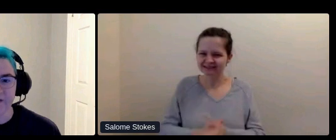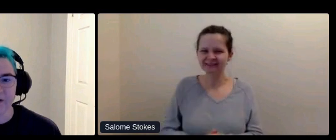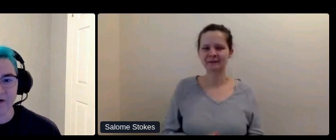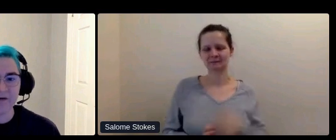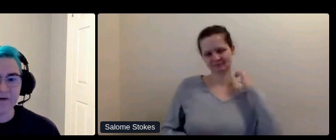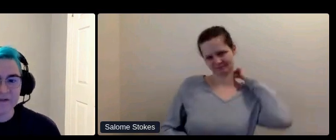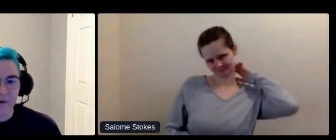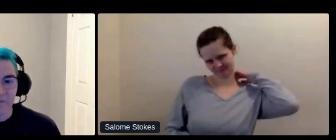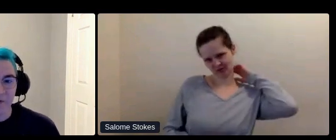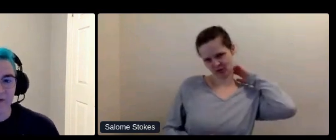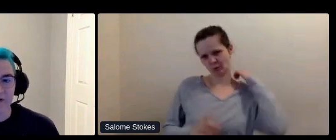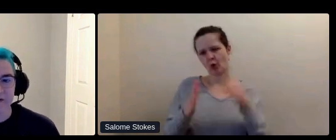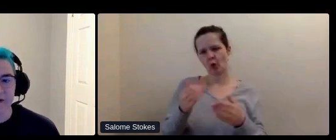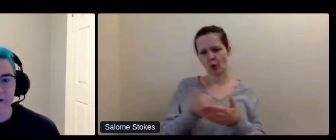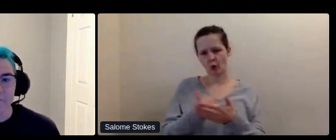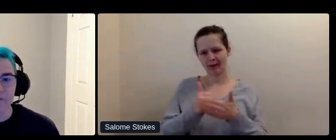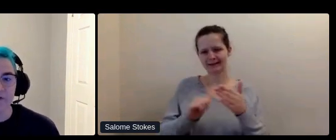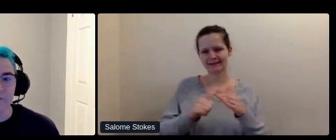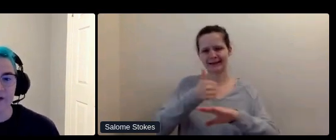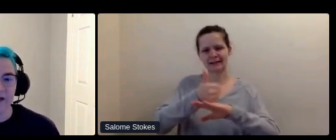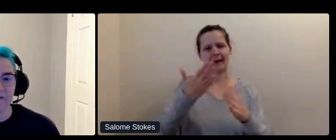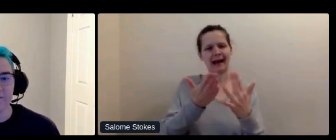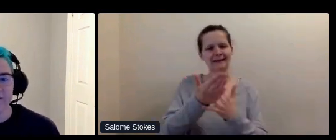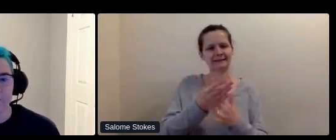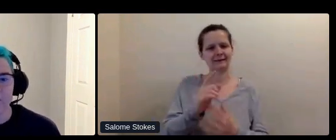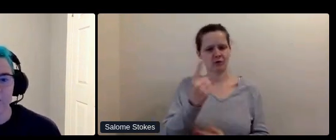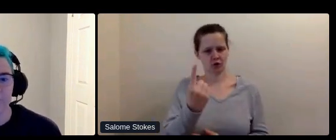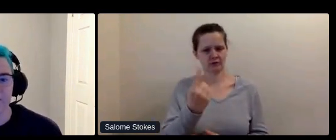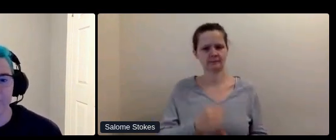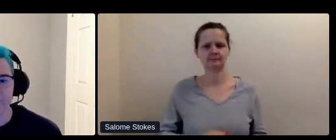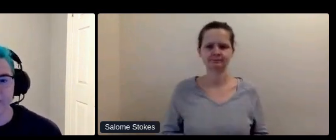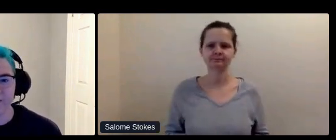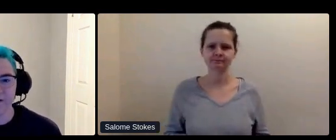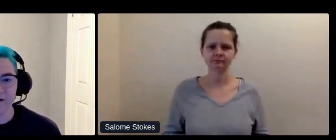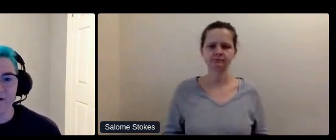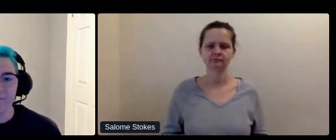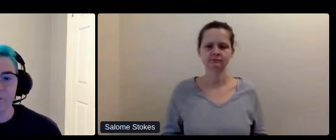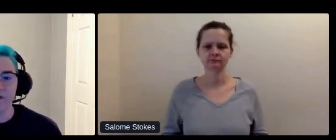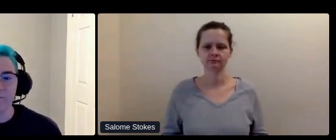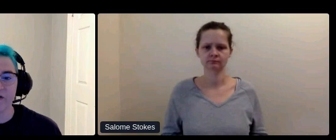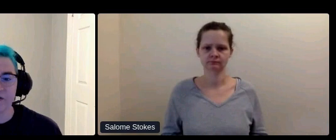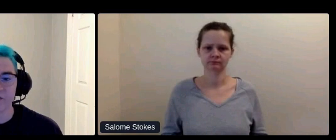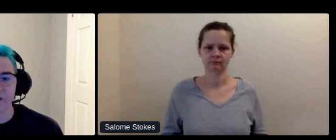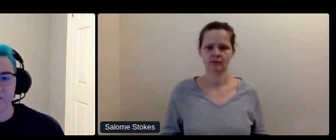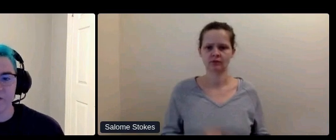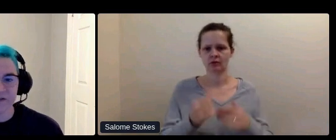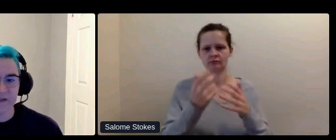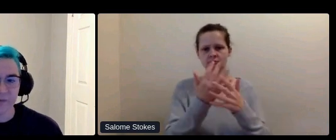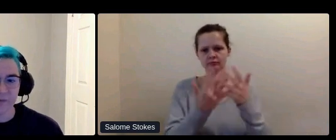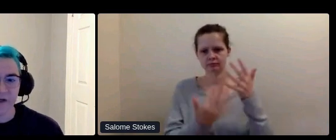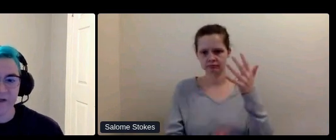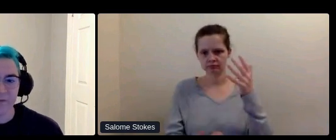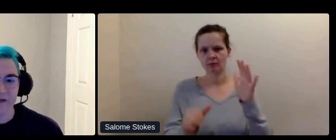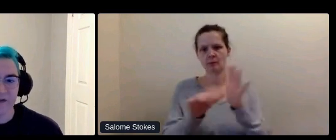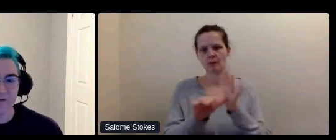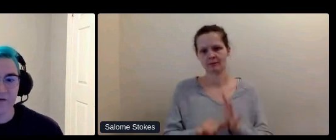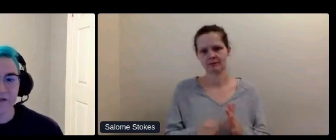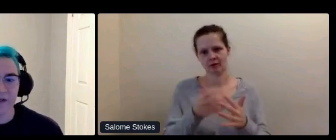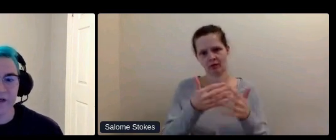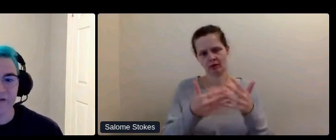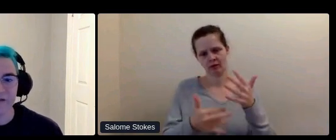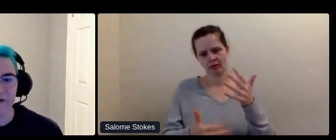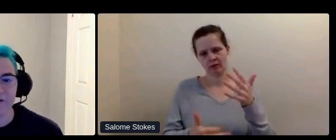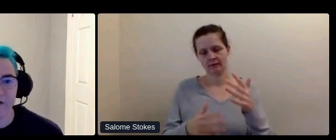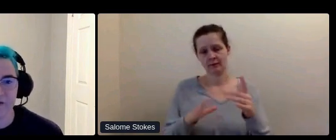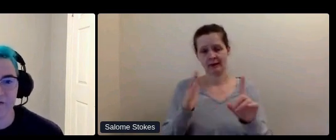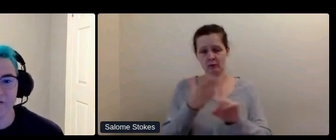teams is hard enough on small projects, but with AAA, every small problem is amplified. With a mission to create the most accessible products, we must start looking